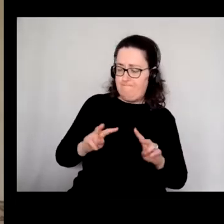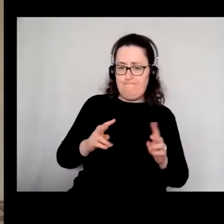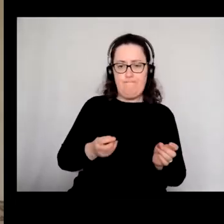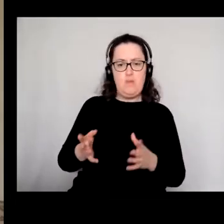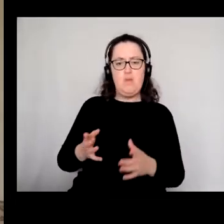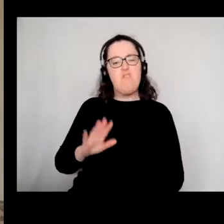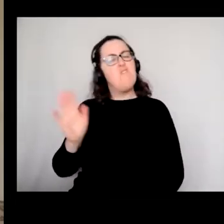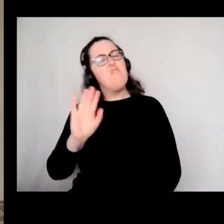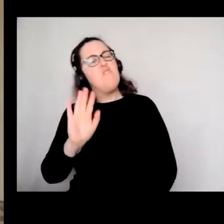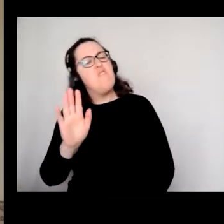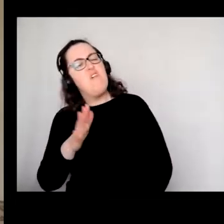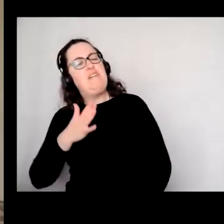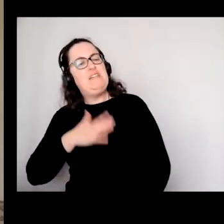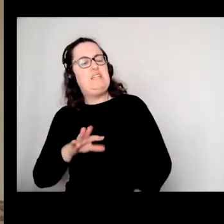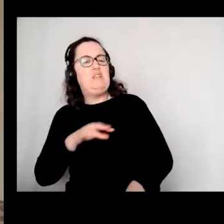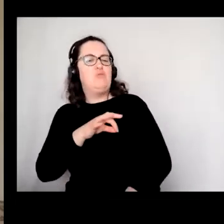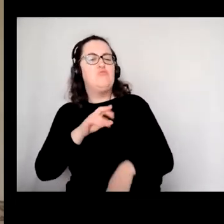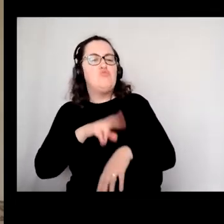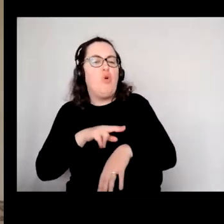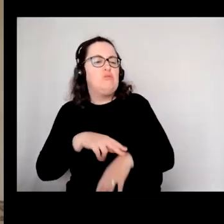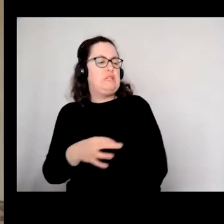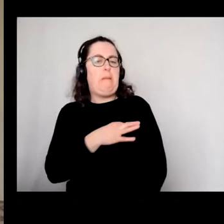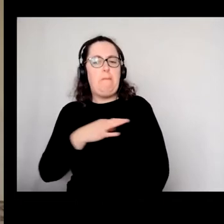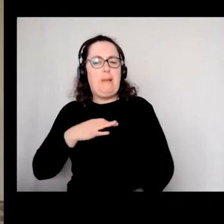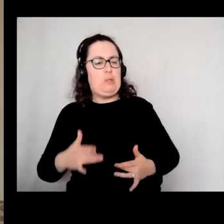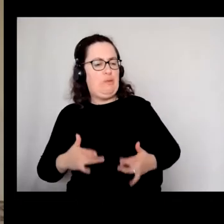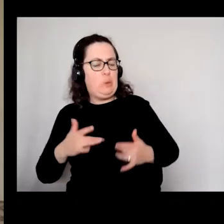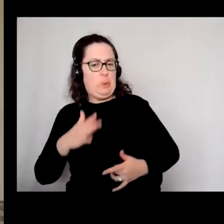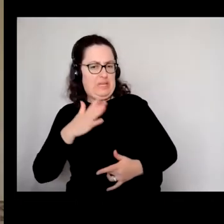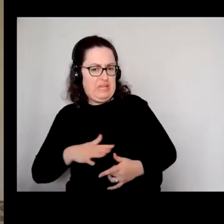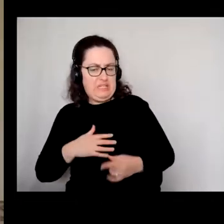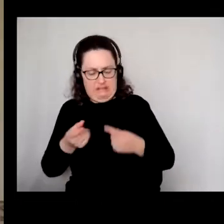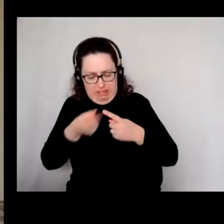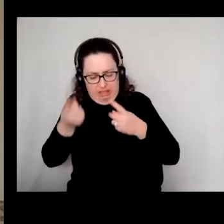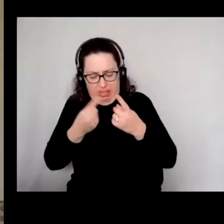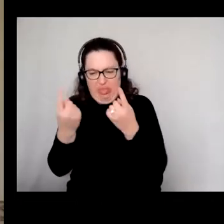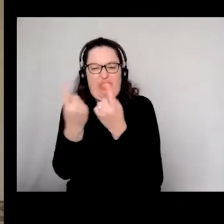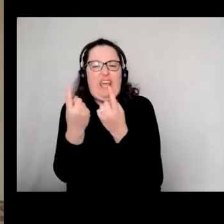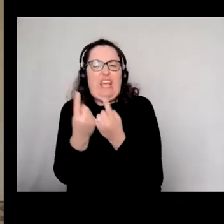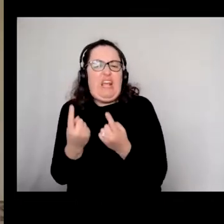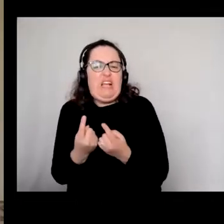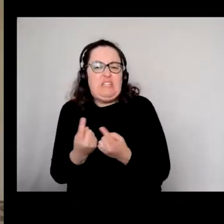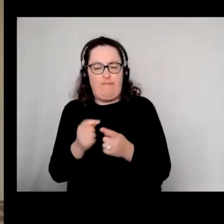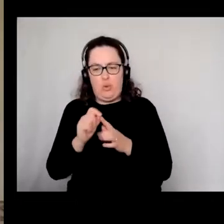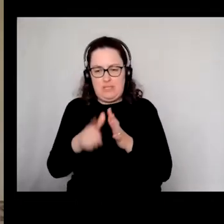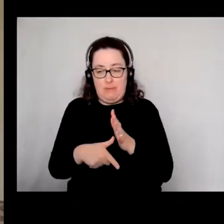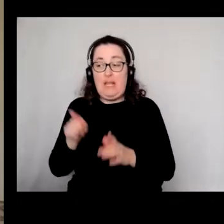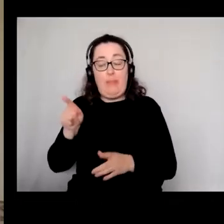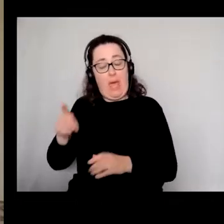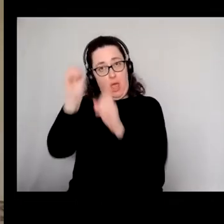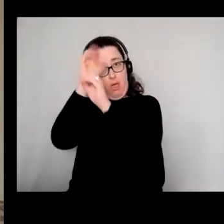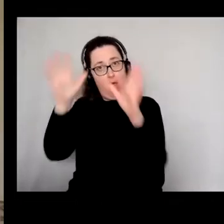say, oh, you need medical view, you need doctors involved, you need the whole, you know, paraphernalia of what they thought disability was,